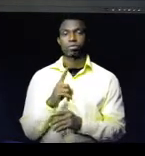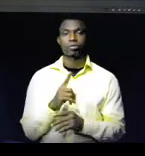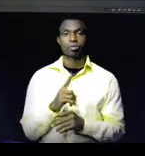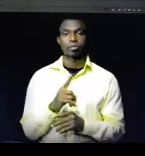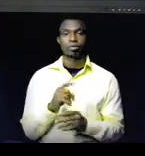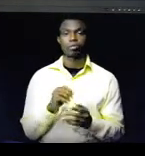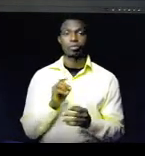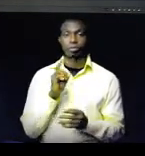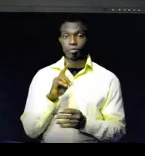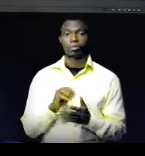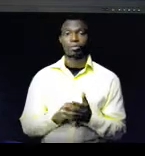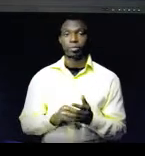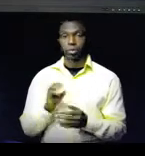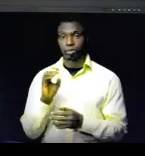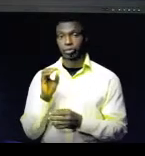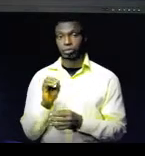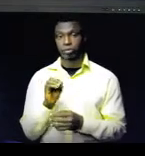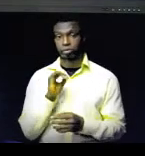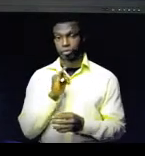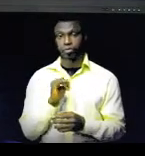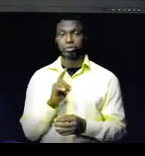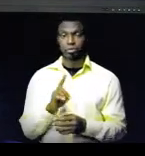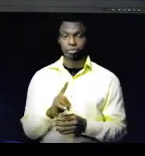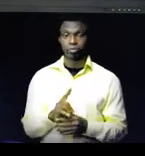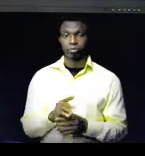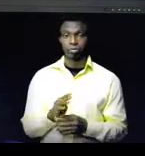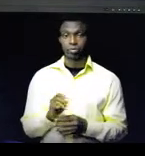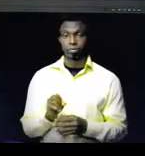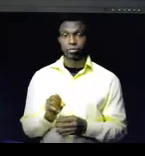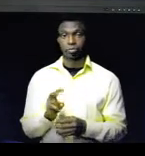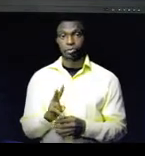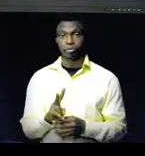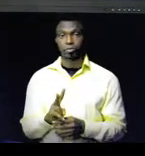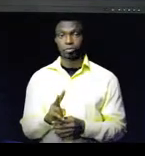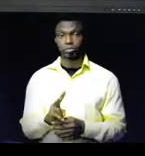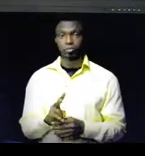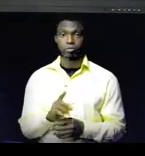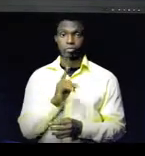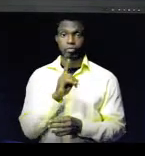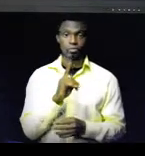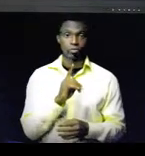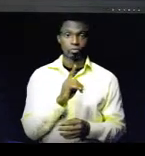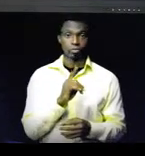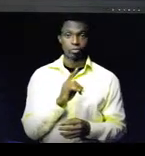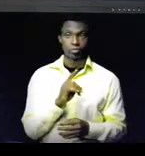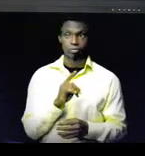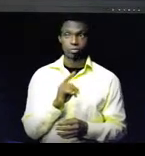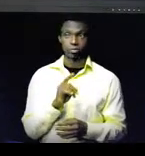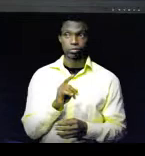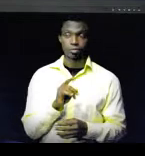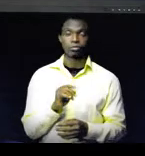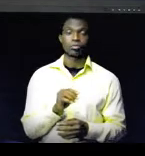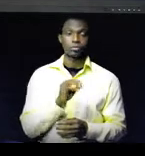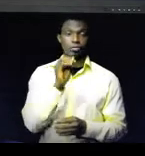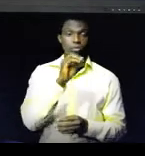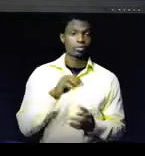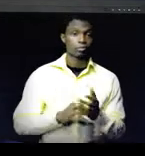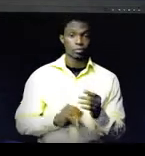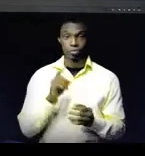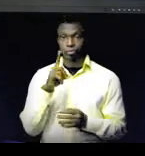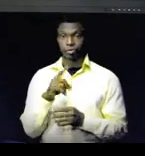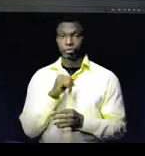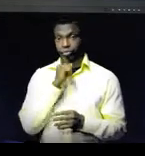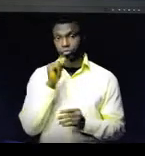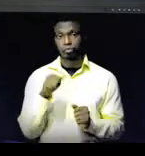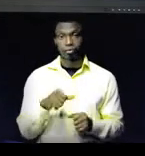ones. 1 minus 0 is still 1 in base 2. Now 0 minus 1 is not going to be possible even in base 2.